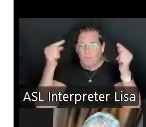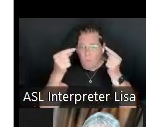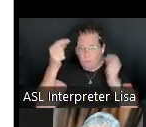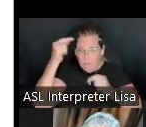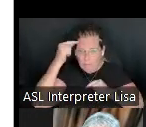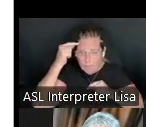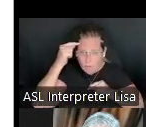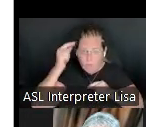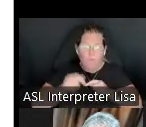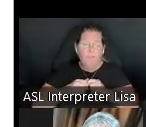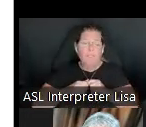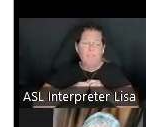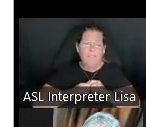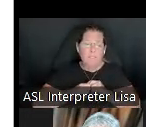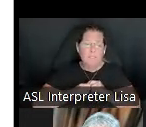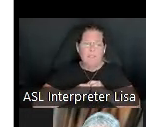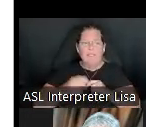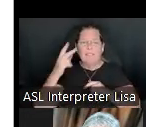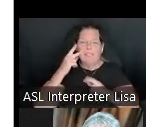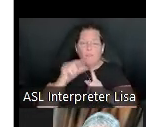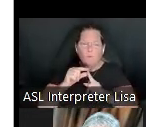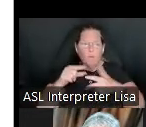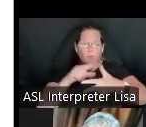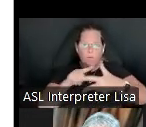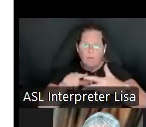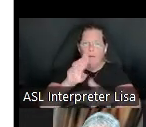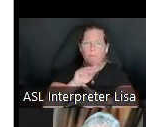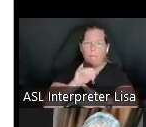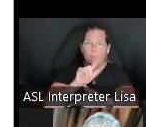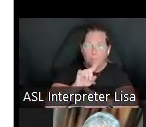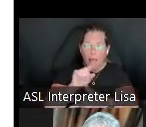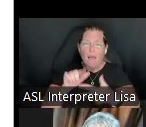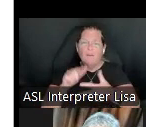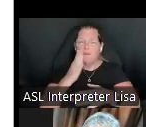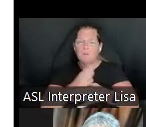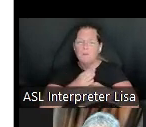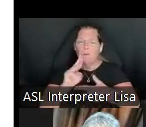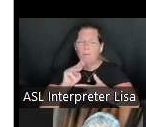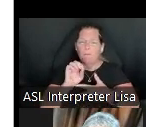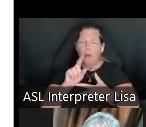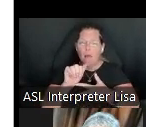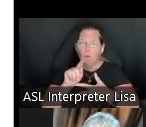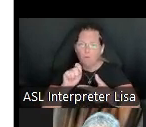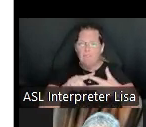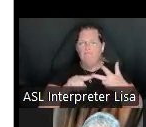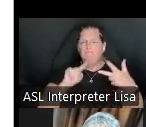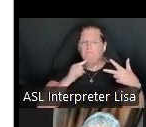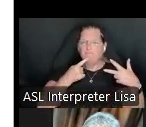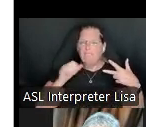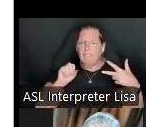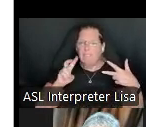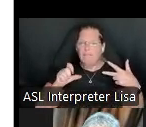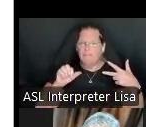will see terms such as mild, moderate, and severe, ranging